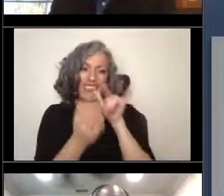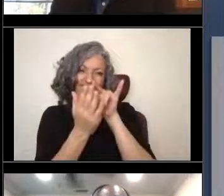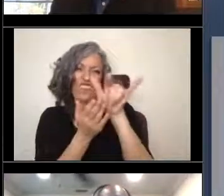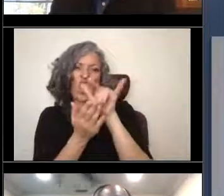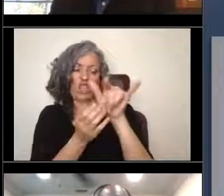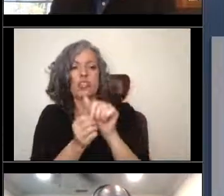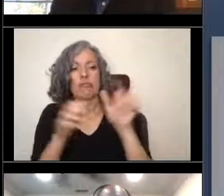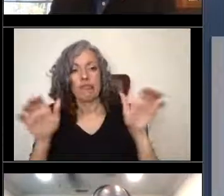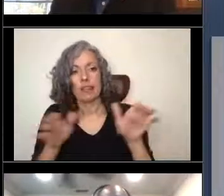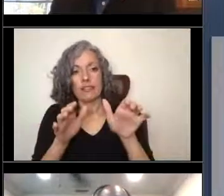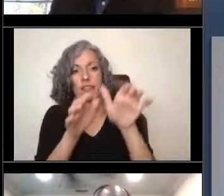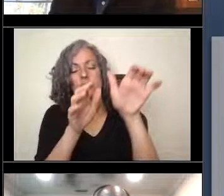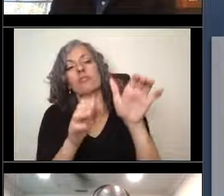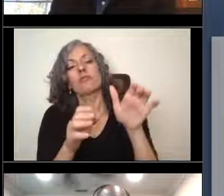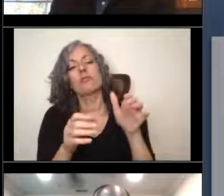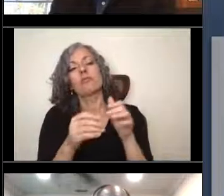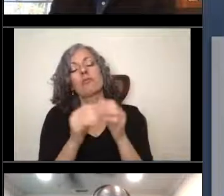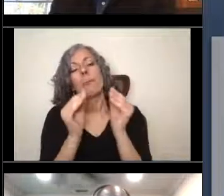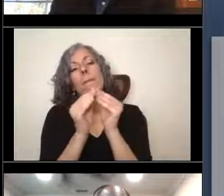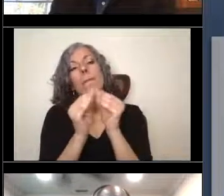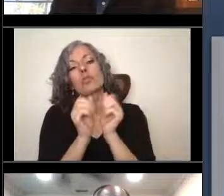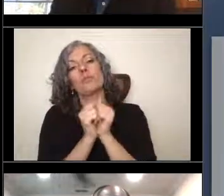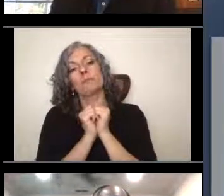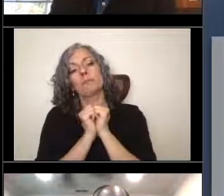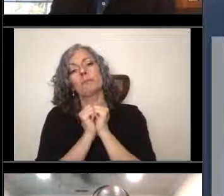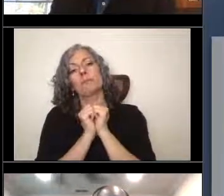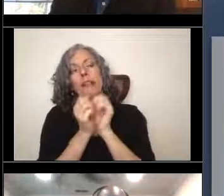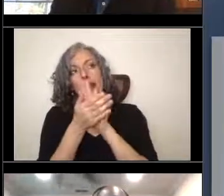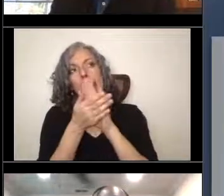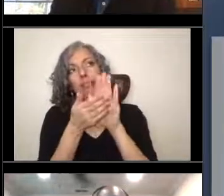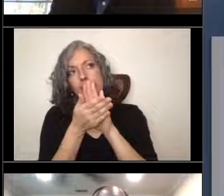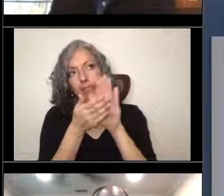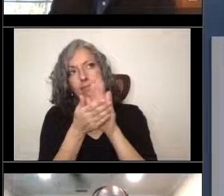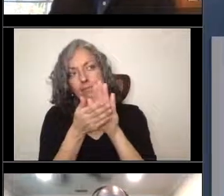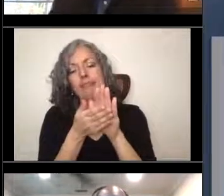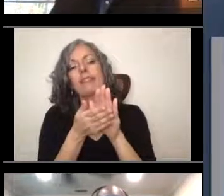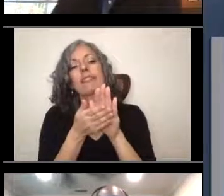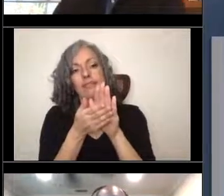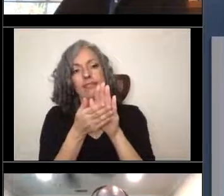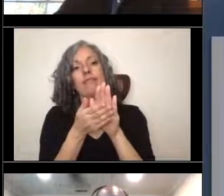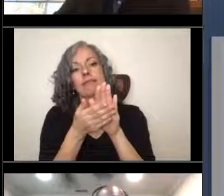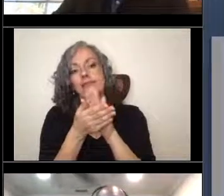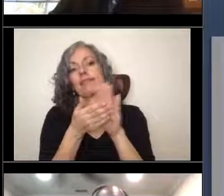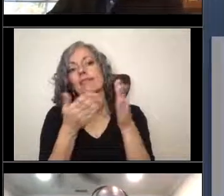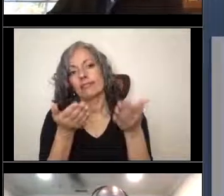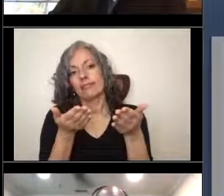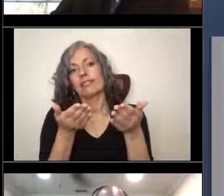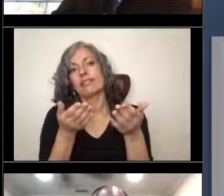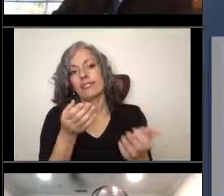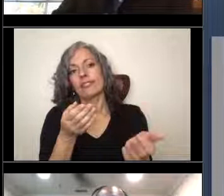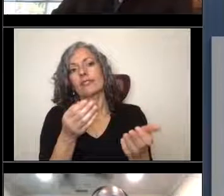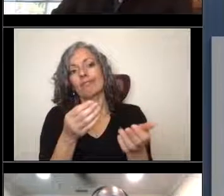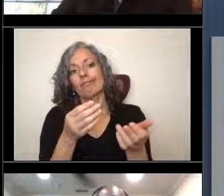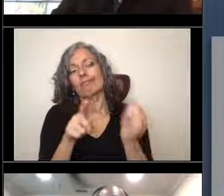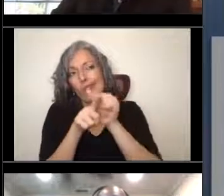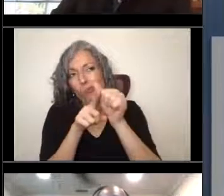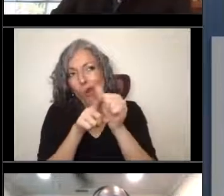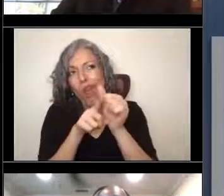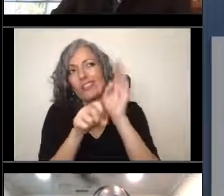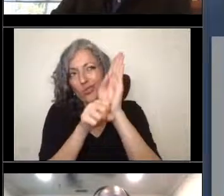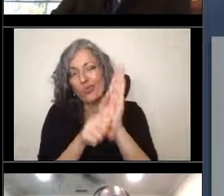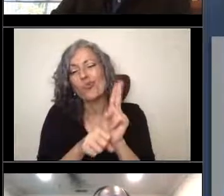activities towards more, cleaner fueling practices. So I look forward